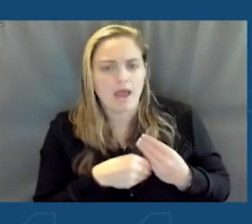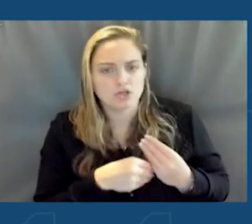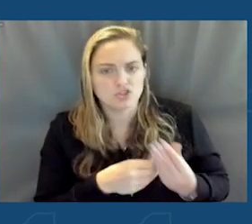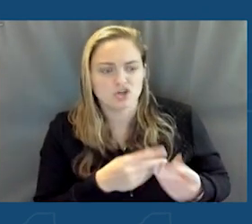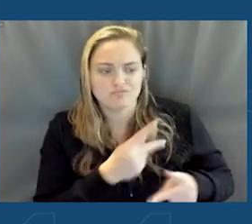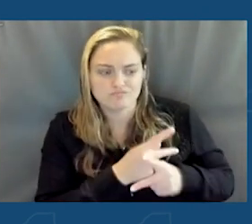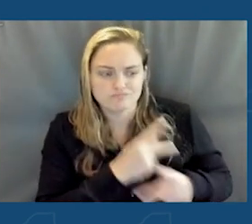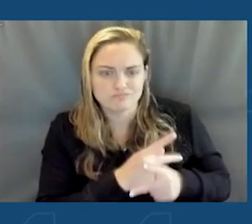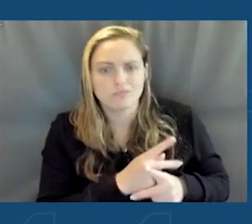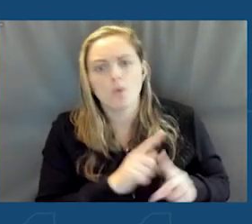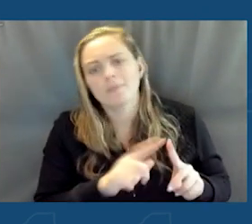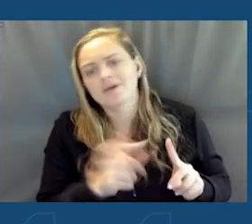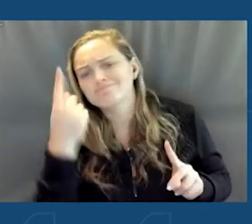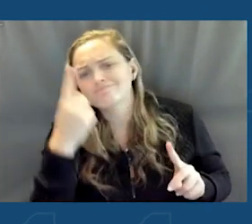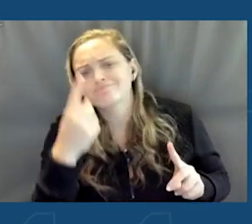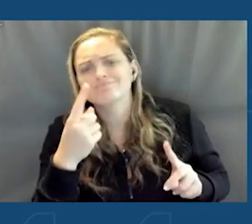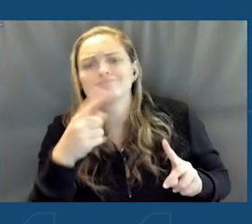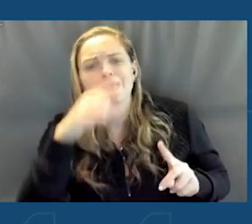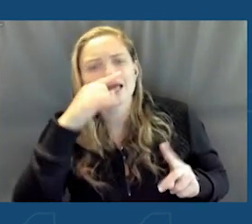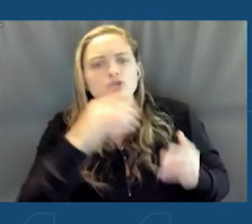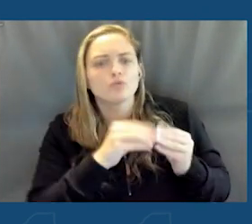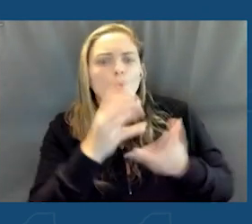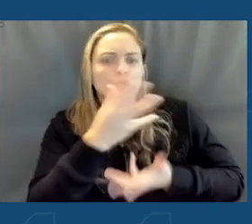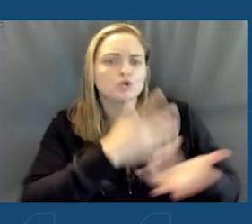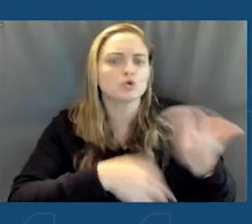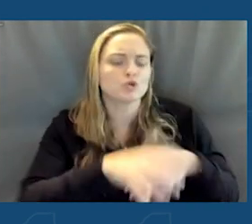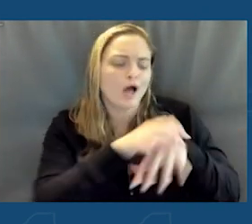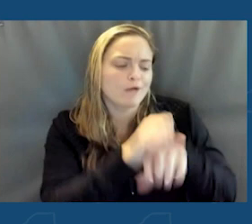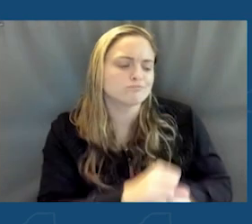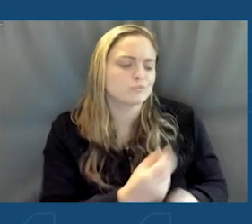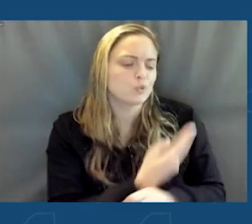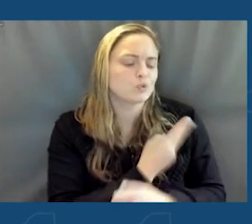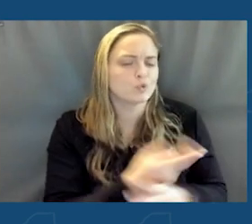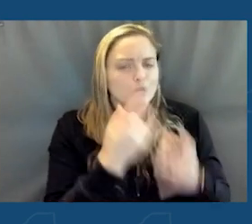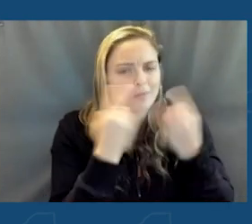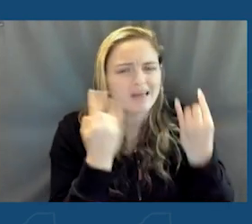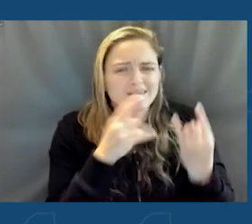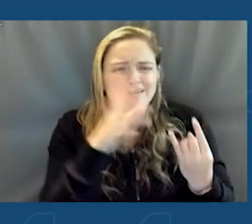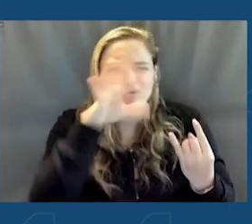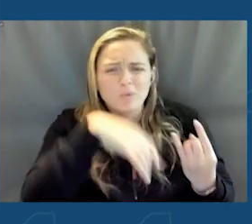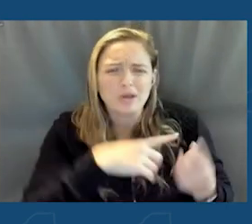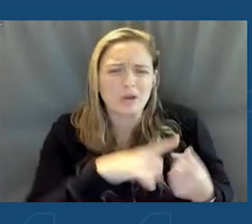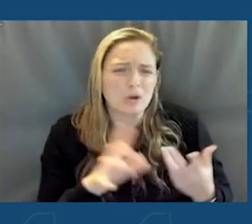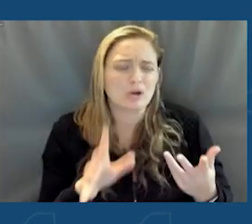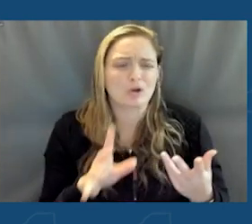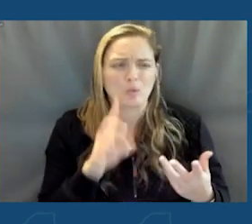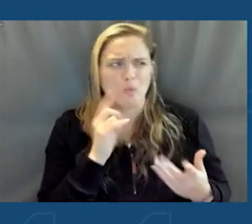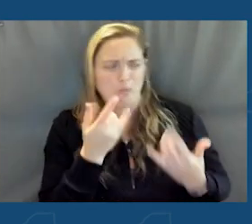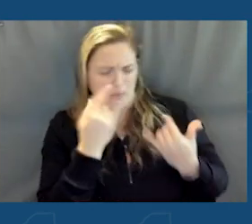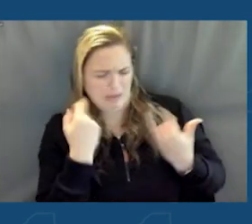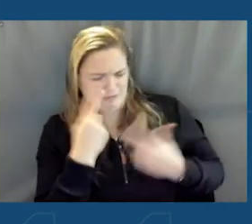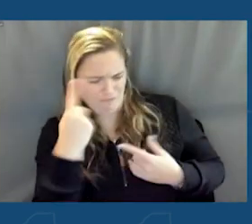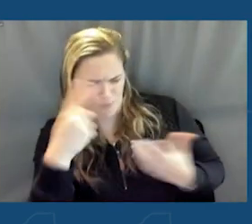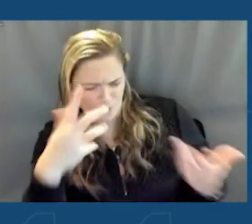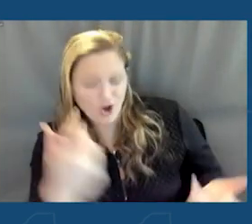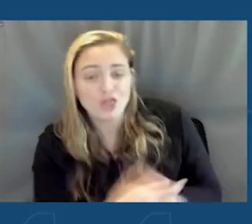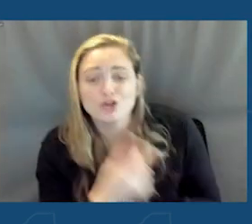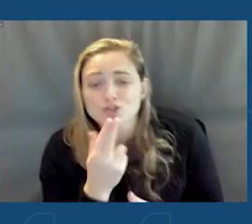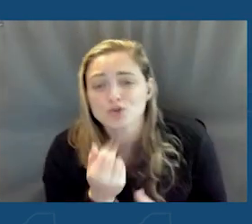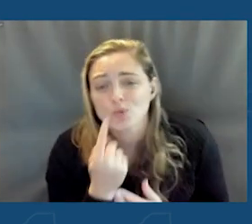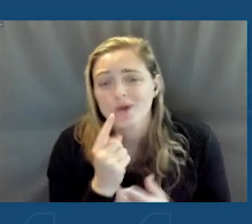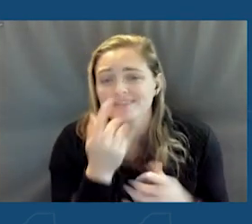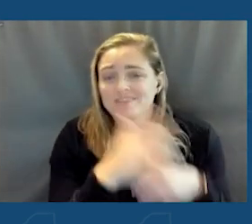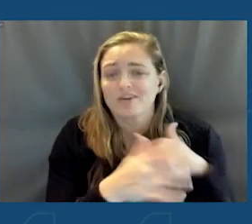now, kids are more socialized to the idea of wearing a mask. It's not as strange to them. It's not as like, what is this all about? There's really cute masks out there. I've seen a lot of